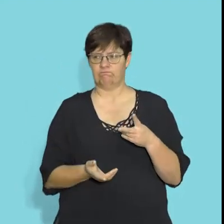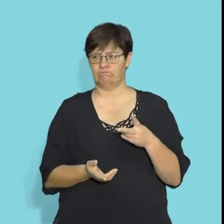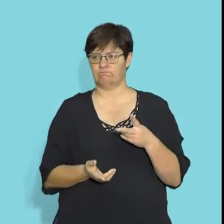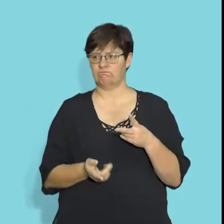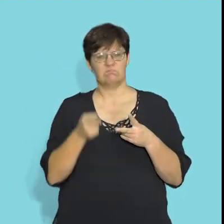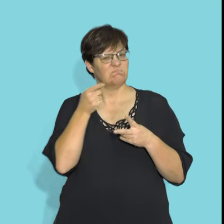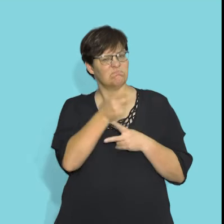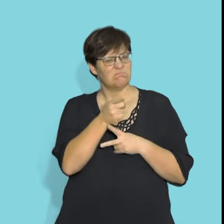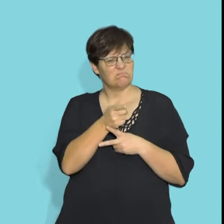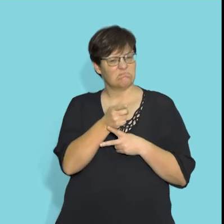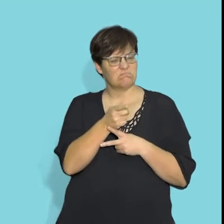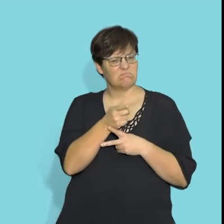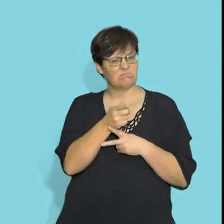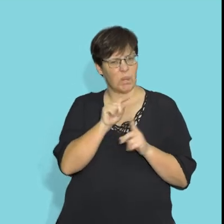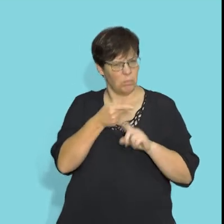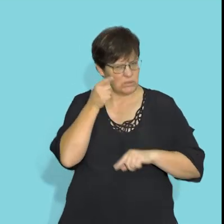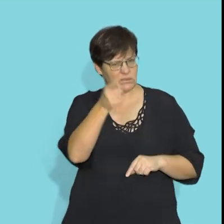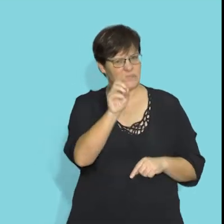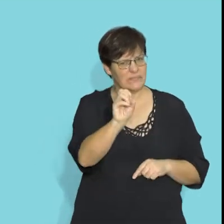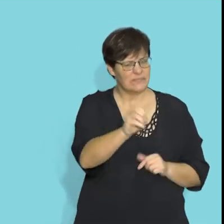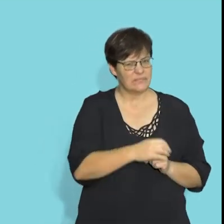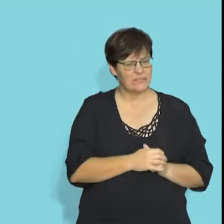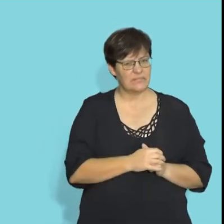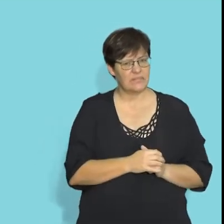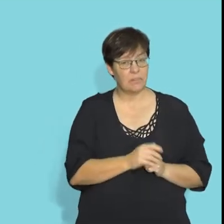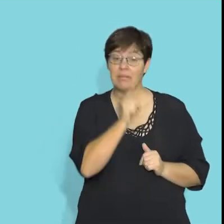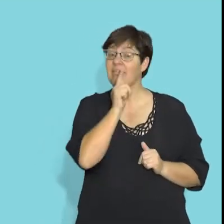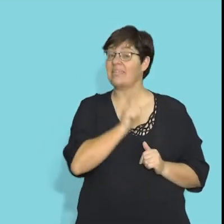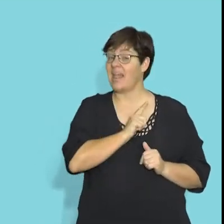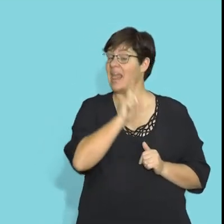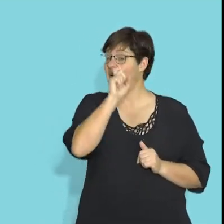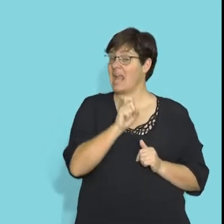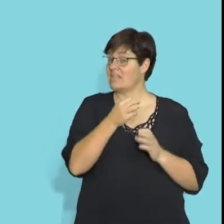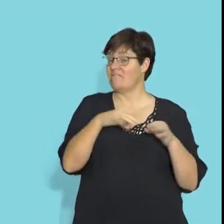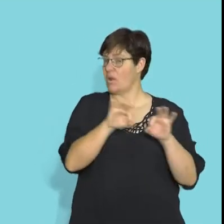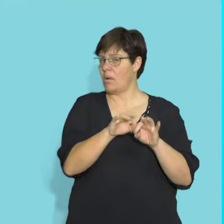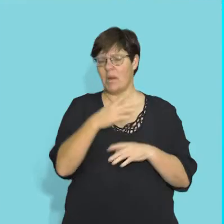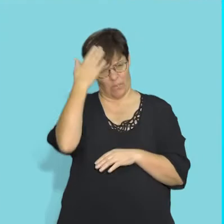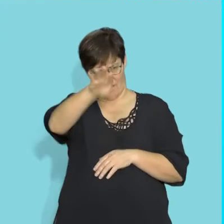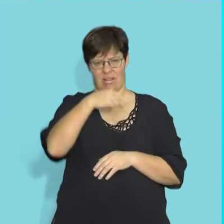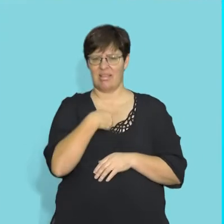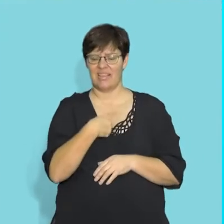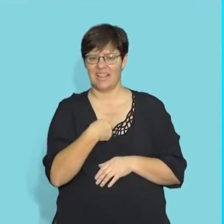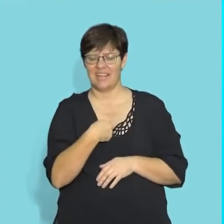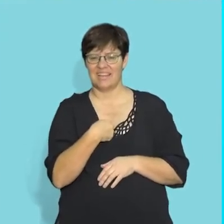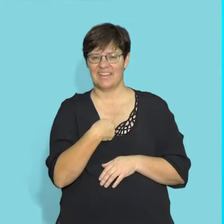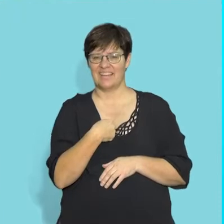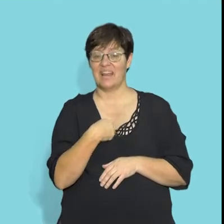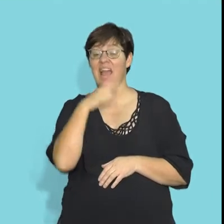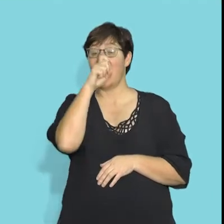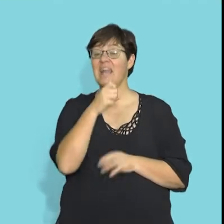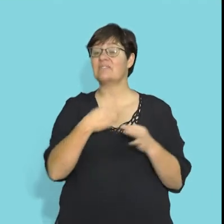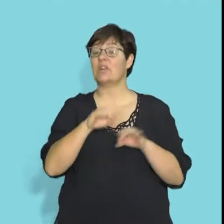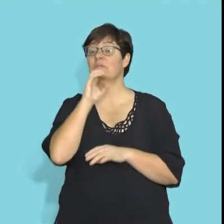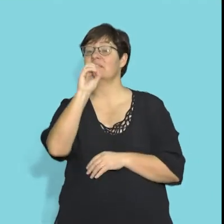But isn't this also a point? They haven't told me what the x value is, but I know what the x value is. The